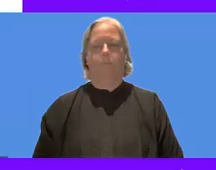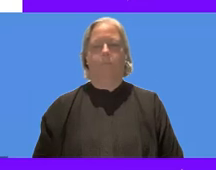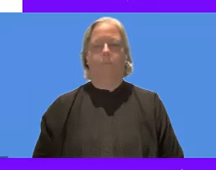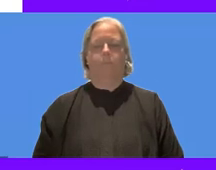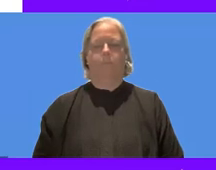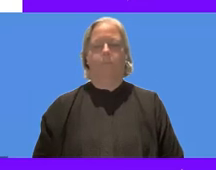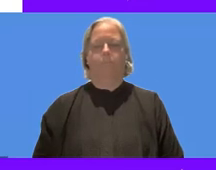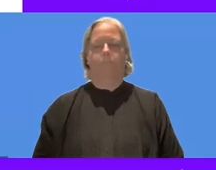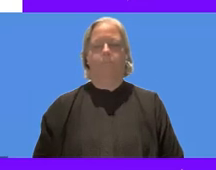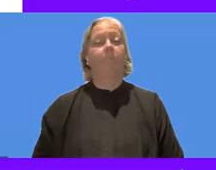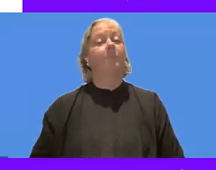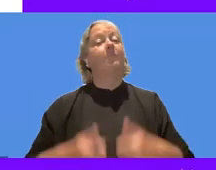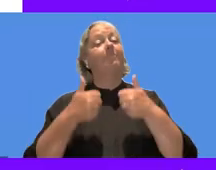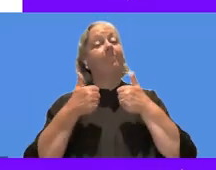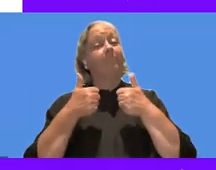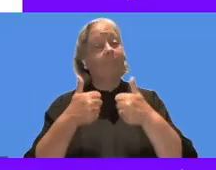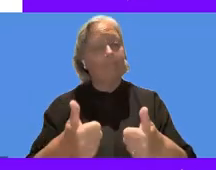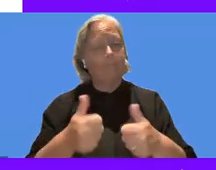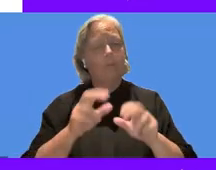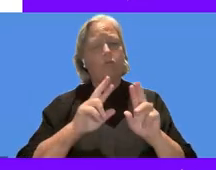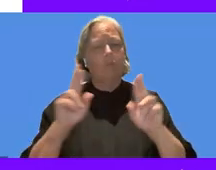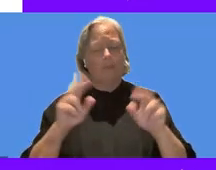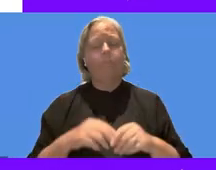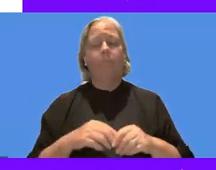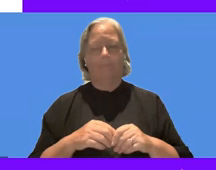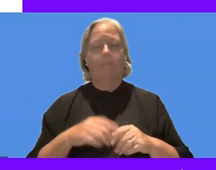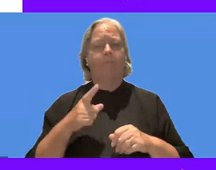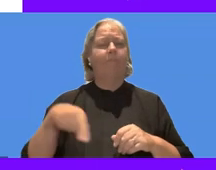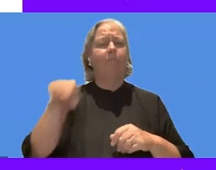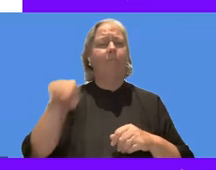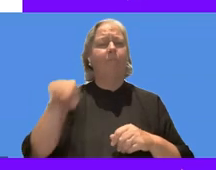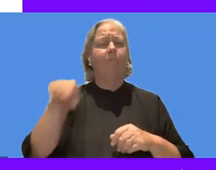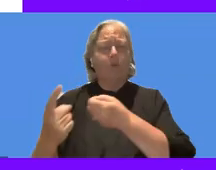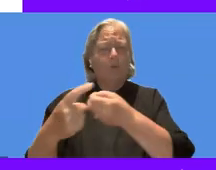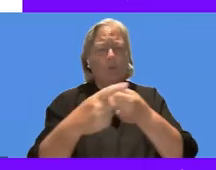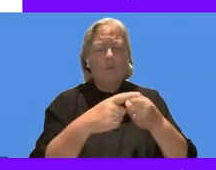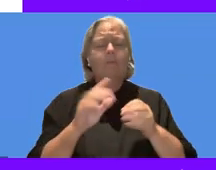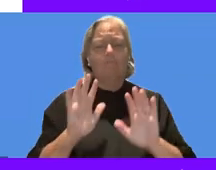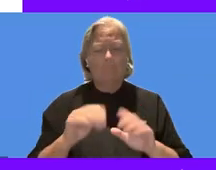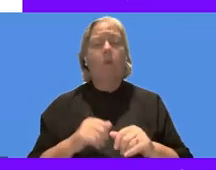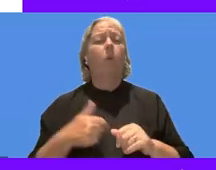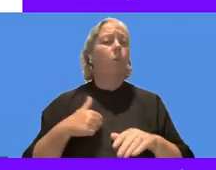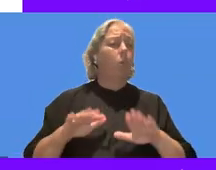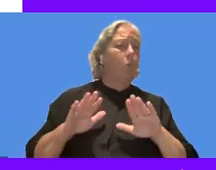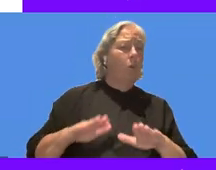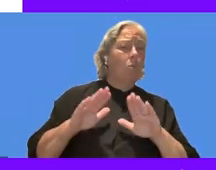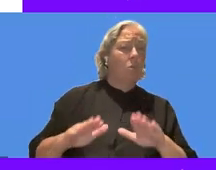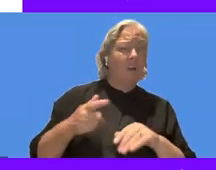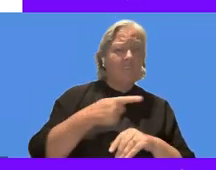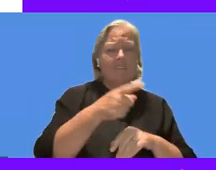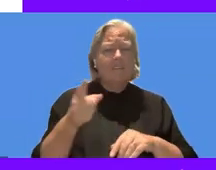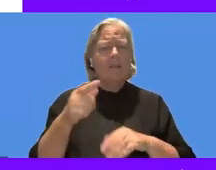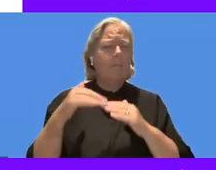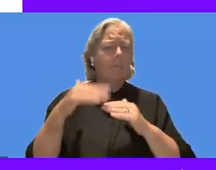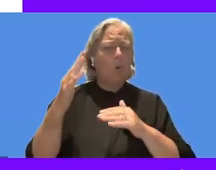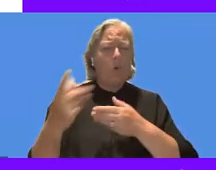Okay, so for everyone who's just joining, while we just wait for everybody to get in, you'll see that there is a